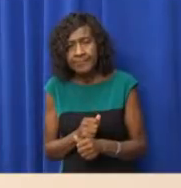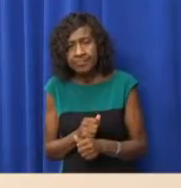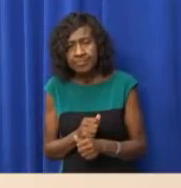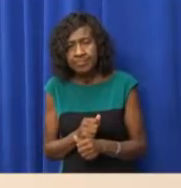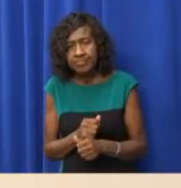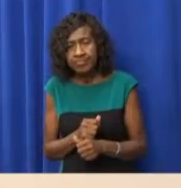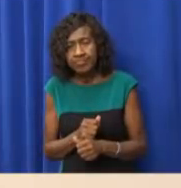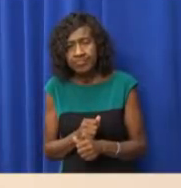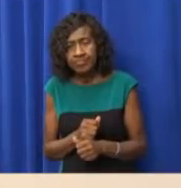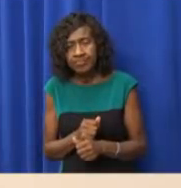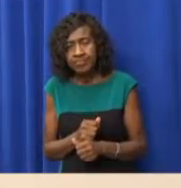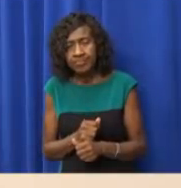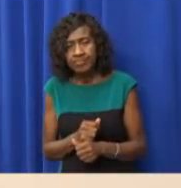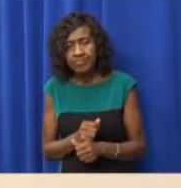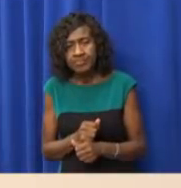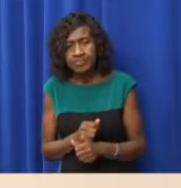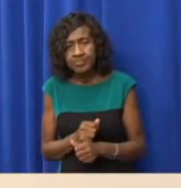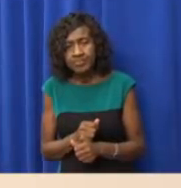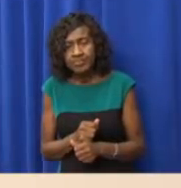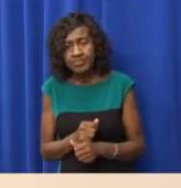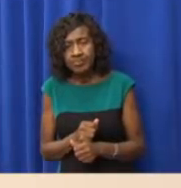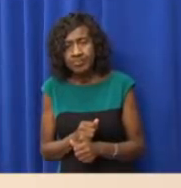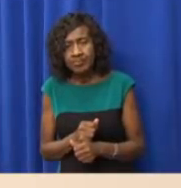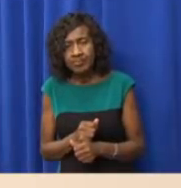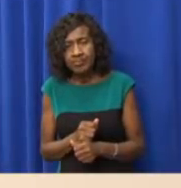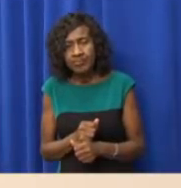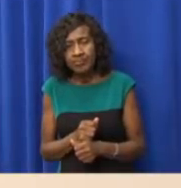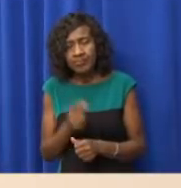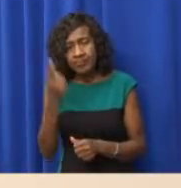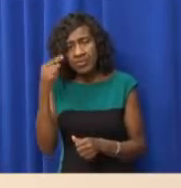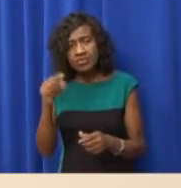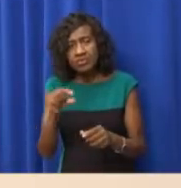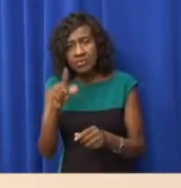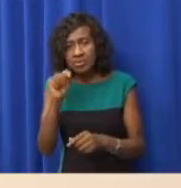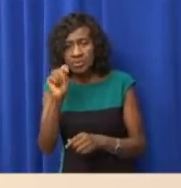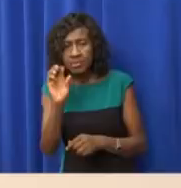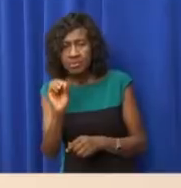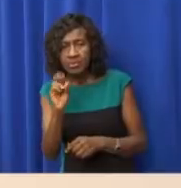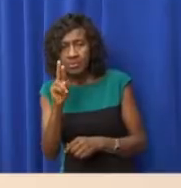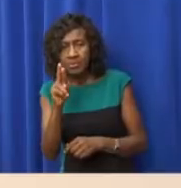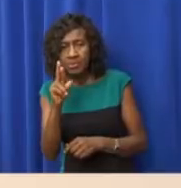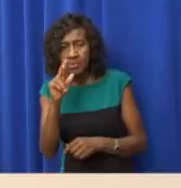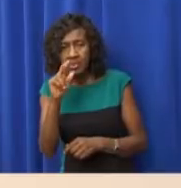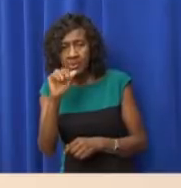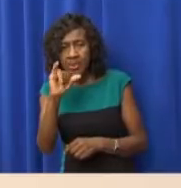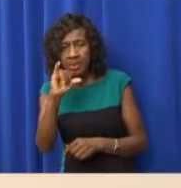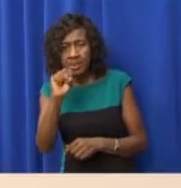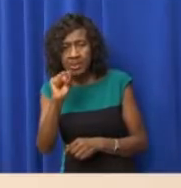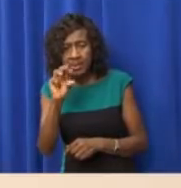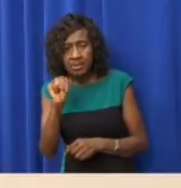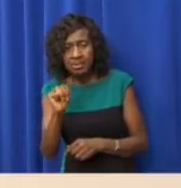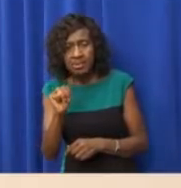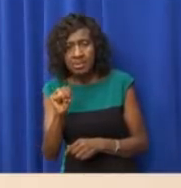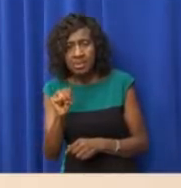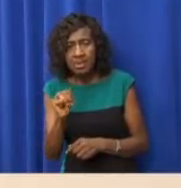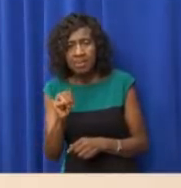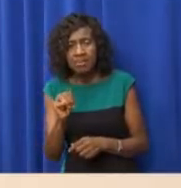certainly broadly across the tourism sector, the vast majority of people employed were people on work